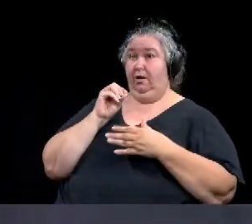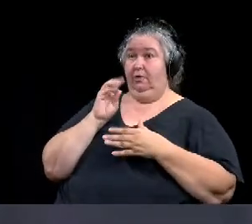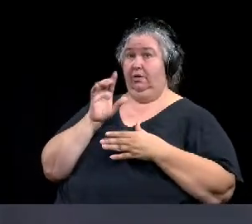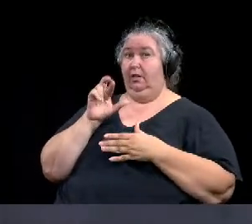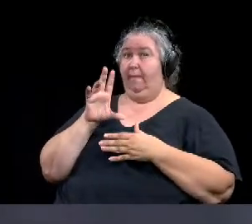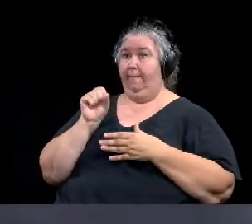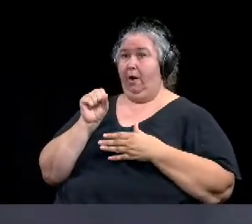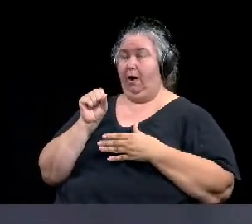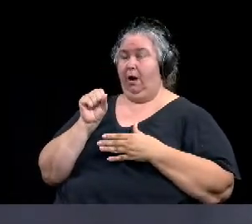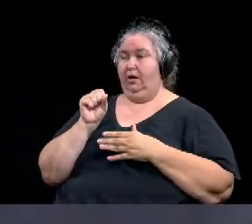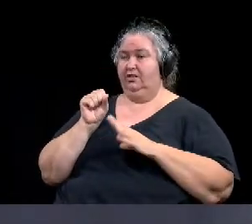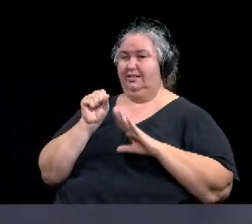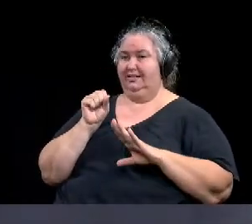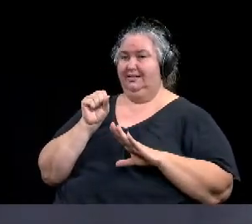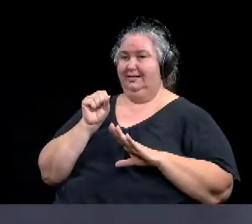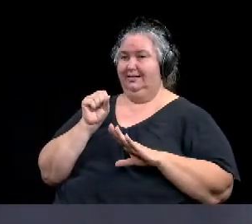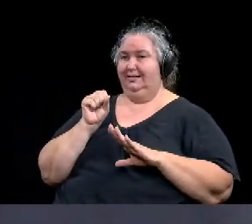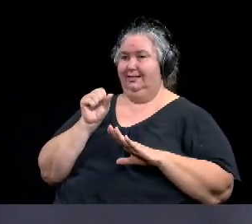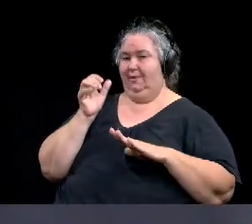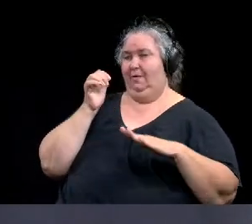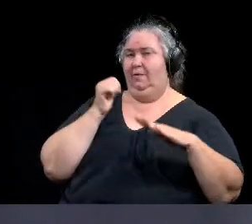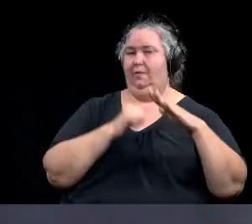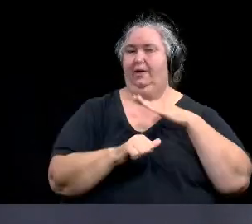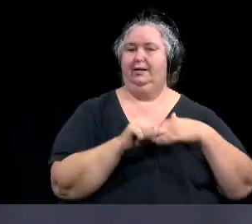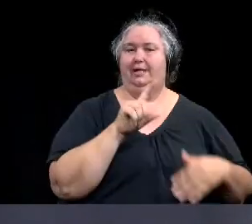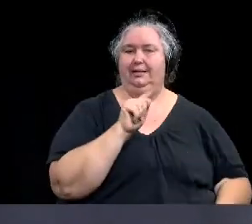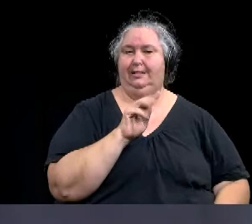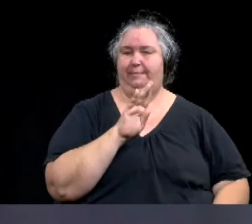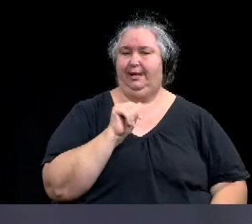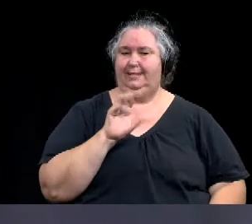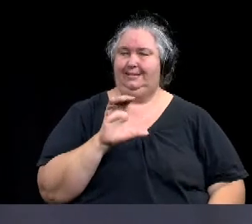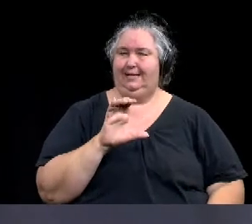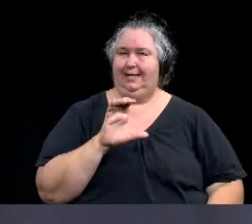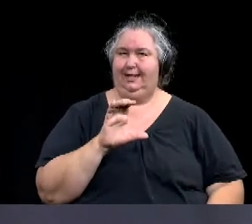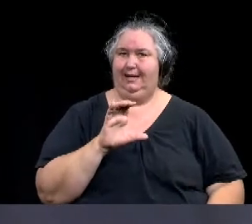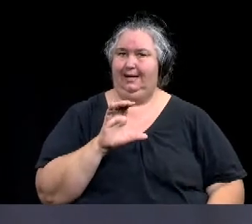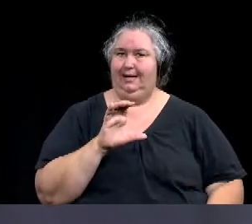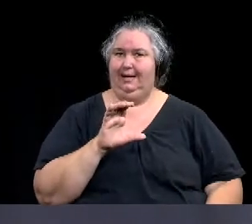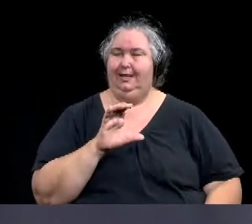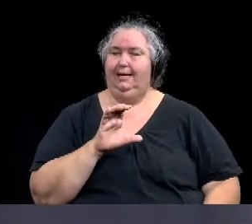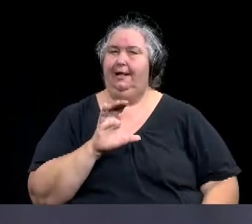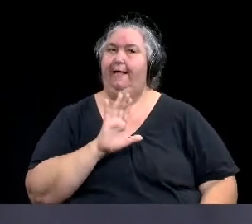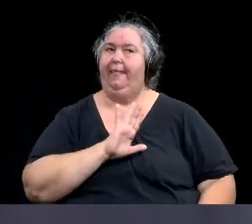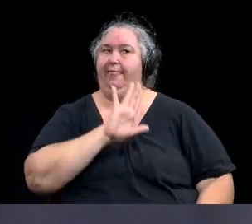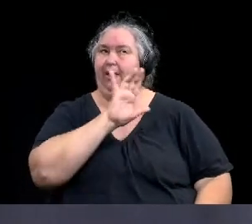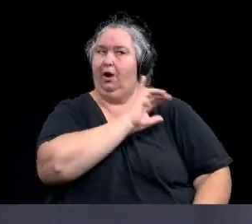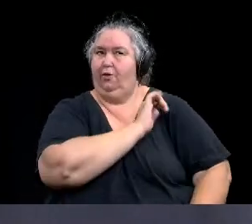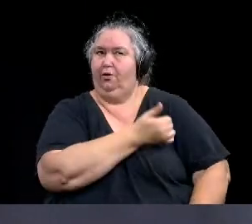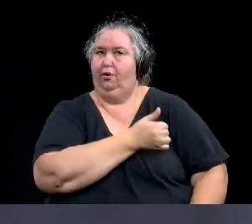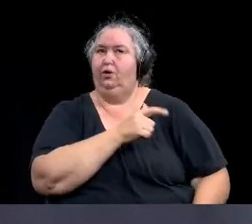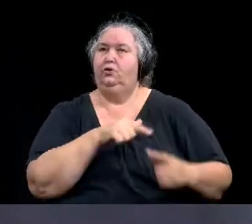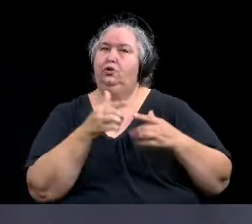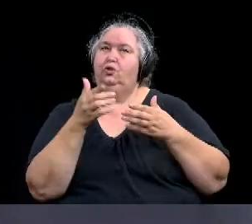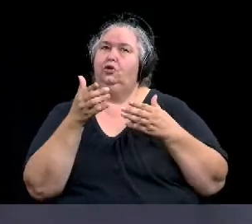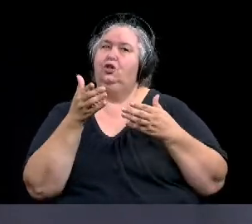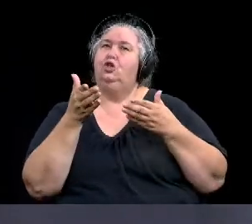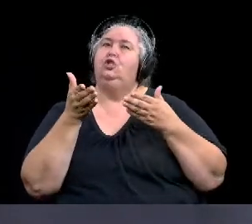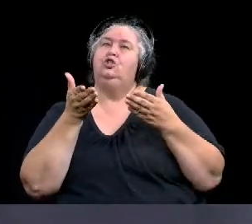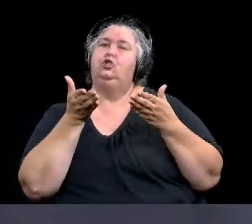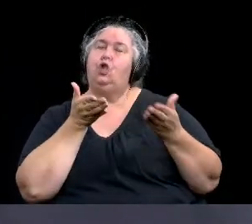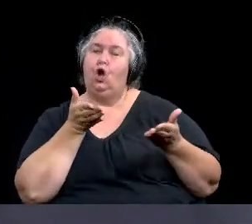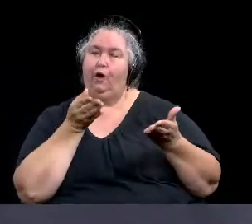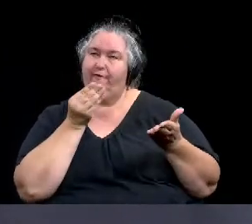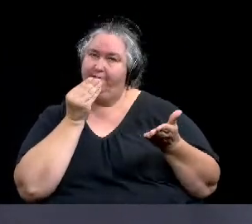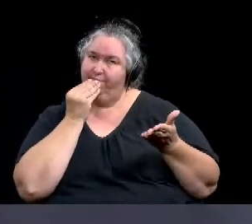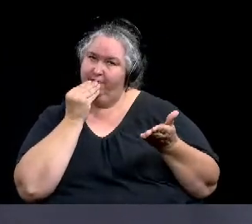reclassified under the TBAC, their regulatory authority, to serve food, so they